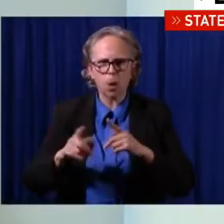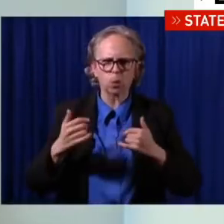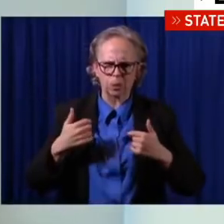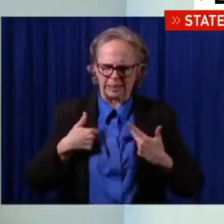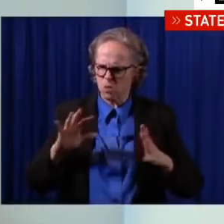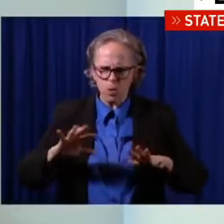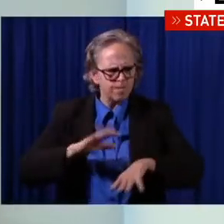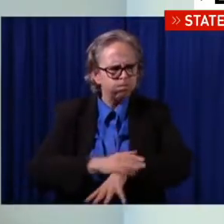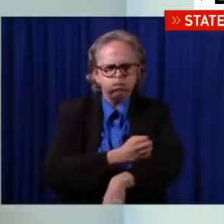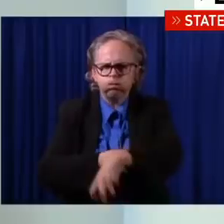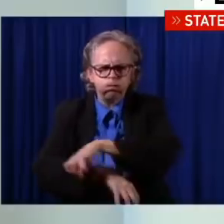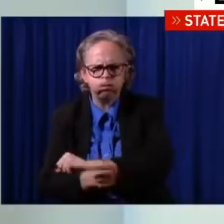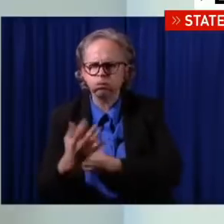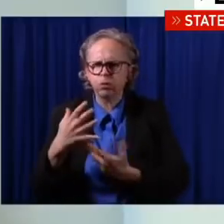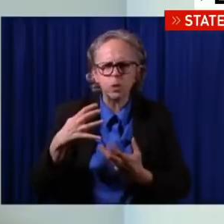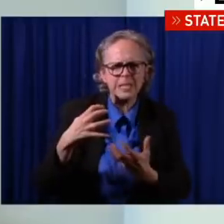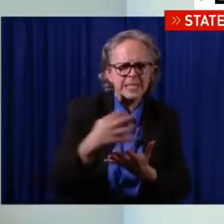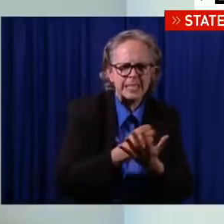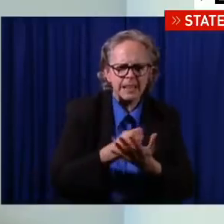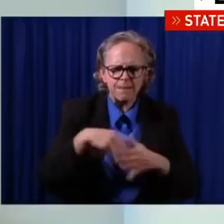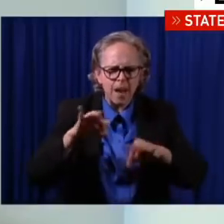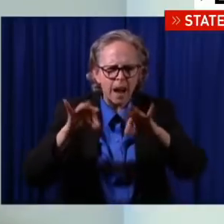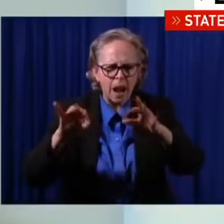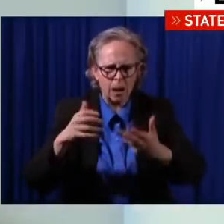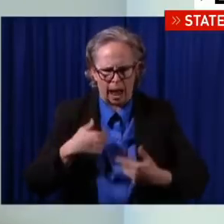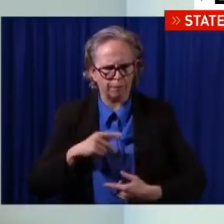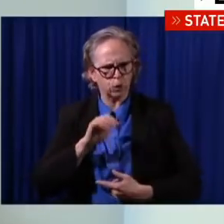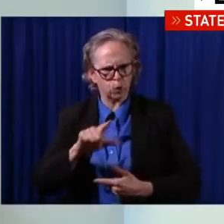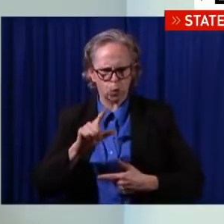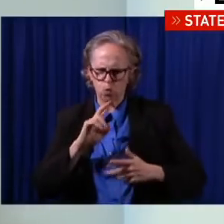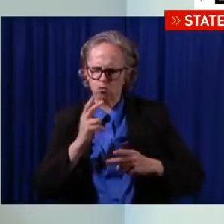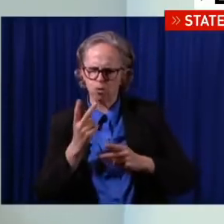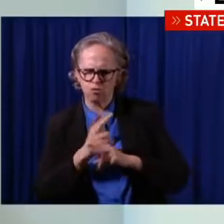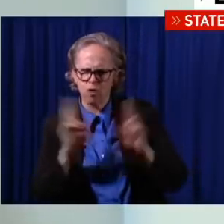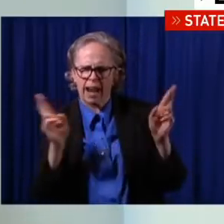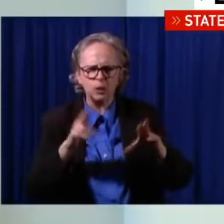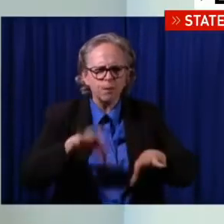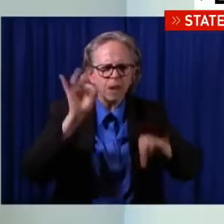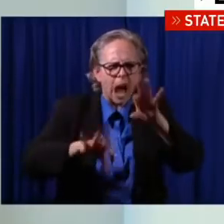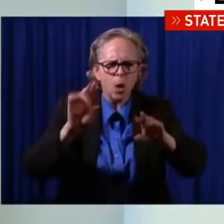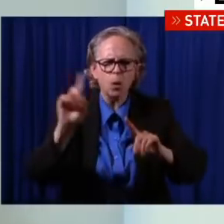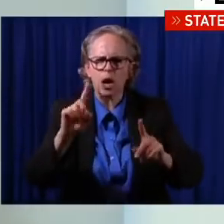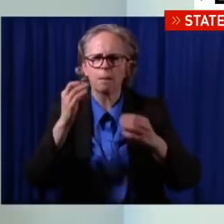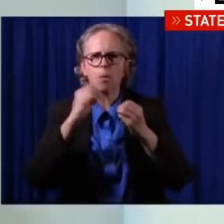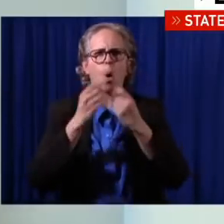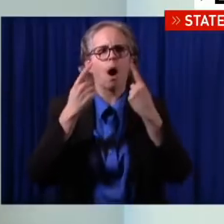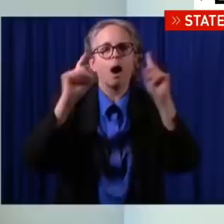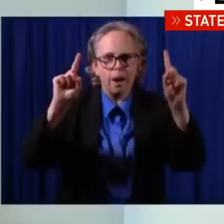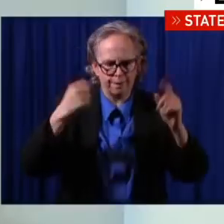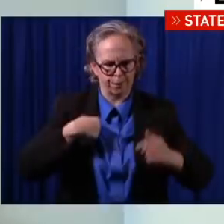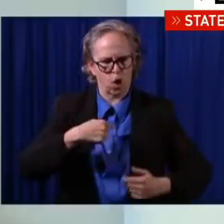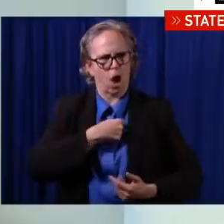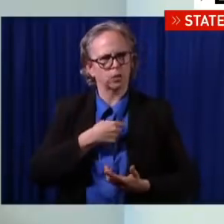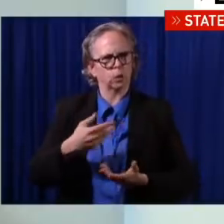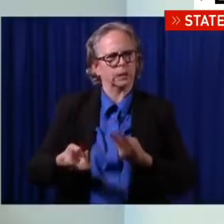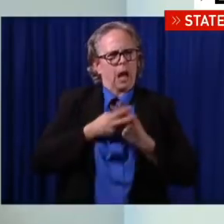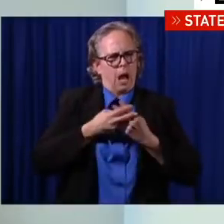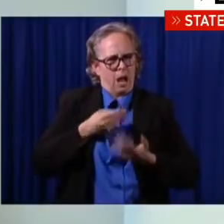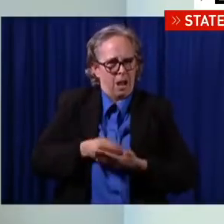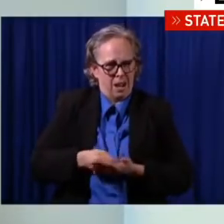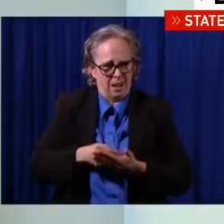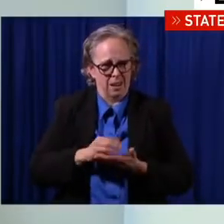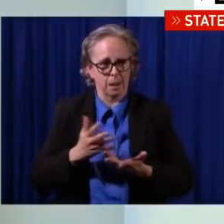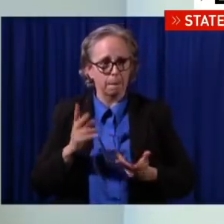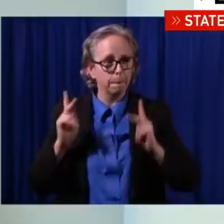analytics tool that is now doing things a much more productive way, in a way that the people who work there could have never done